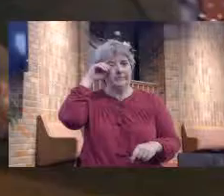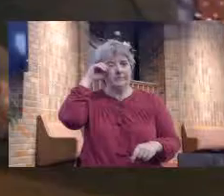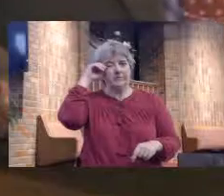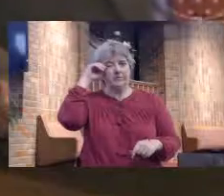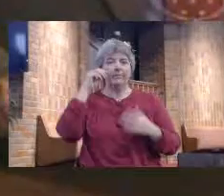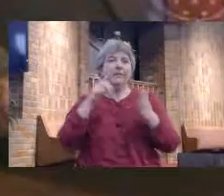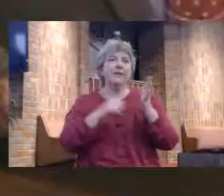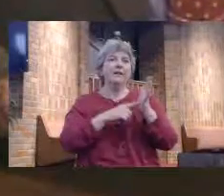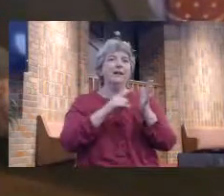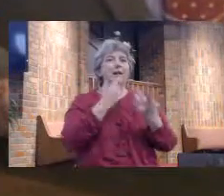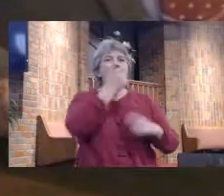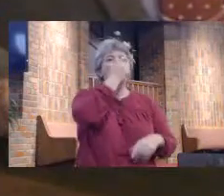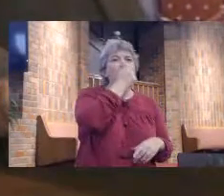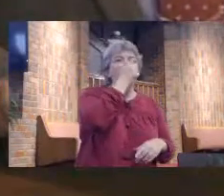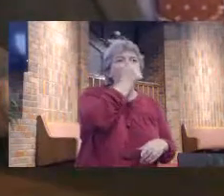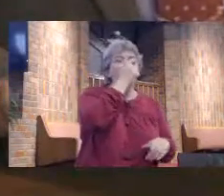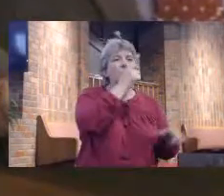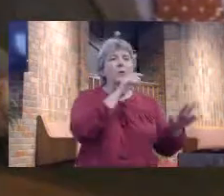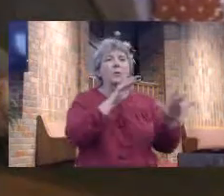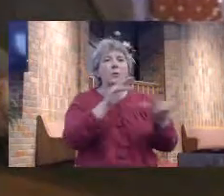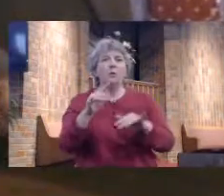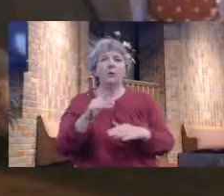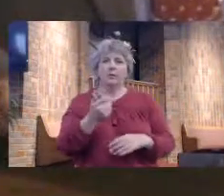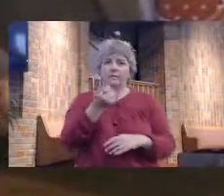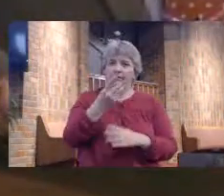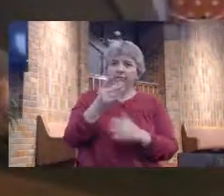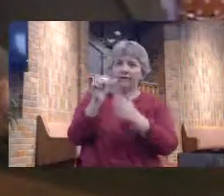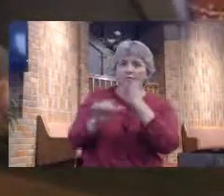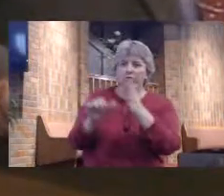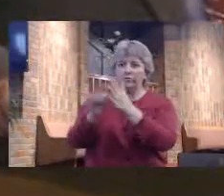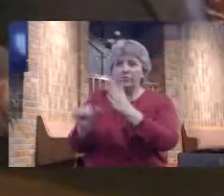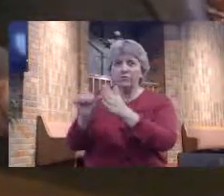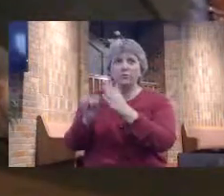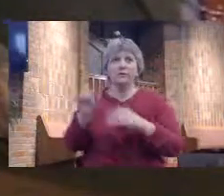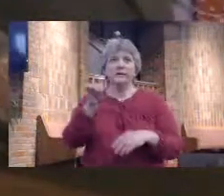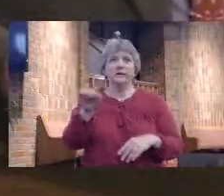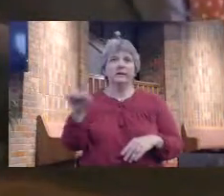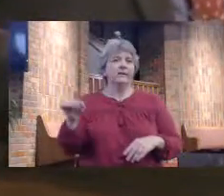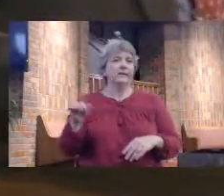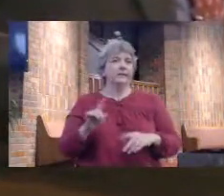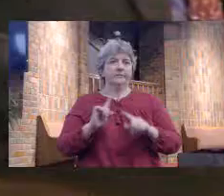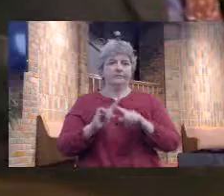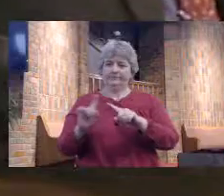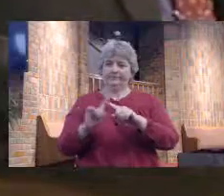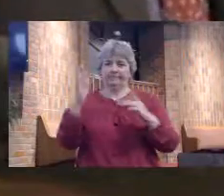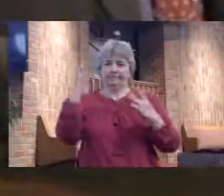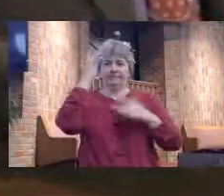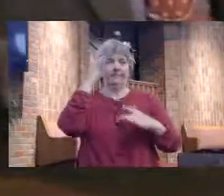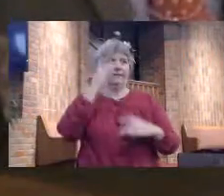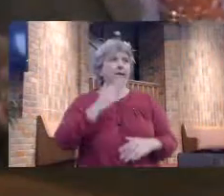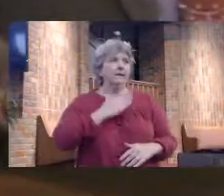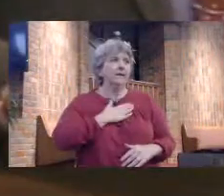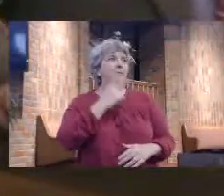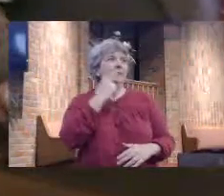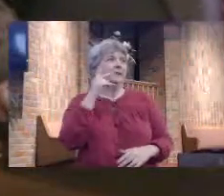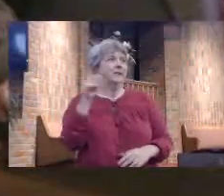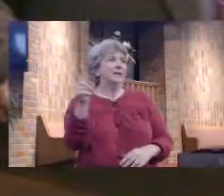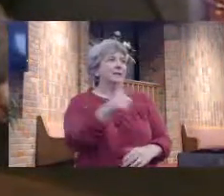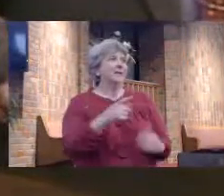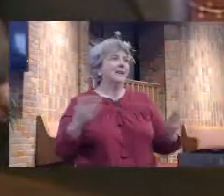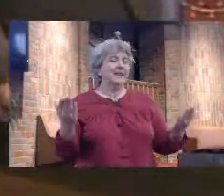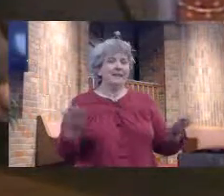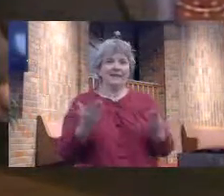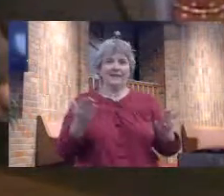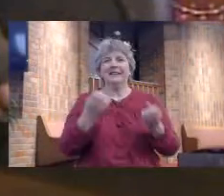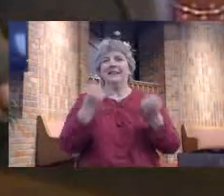seasonal distress and have had a number of surgeries and lots of other sickness, and we're glad to see you here. A lot of our folks are